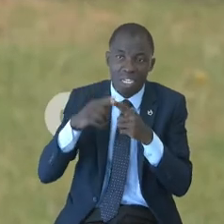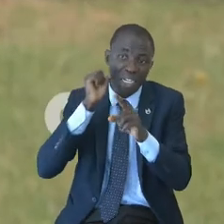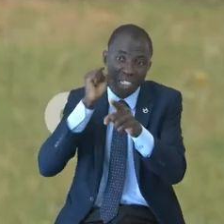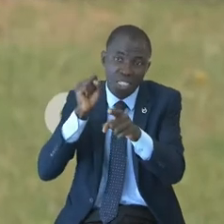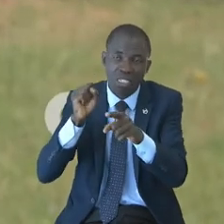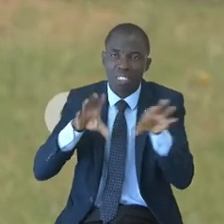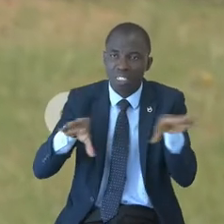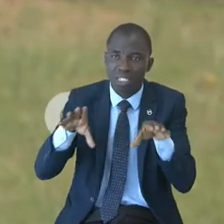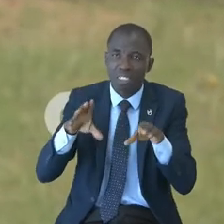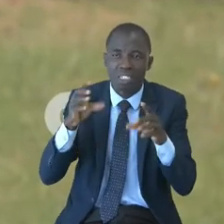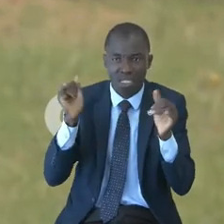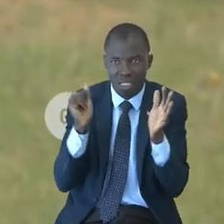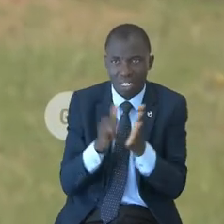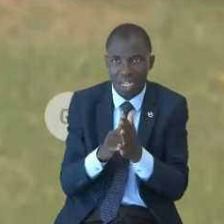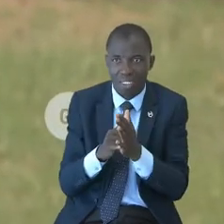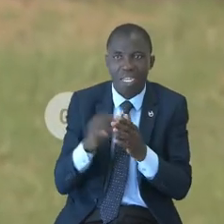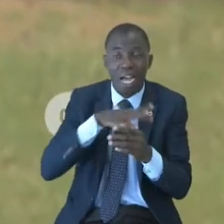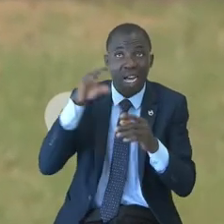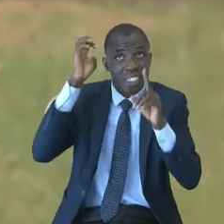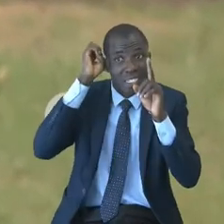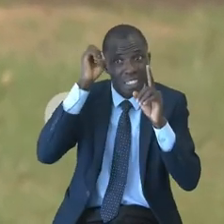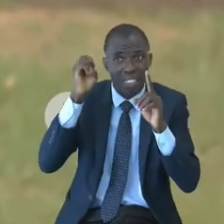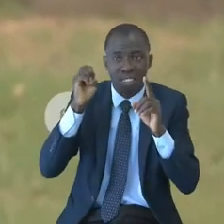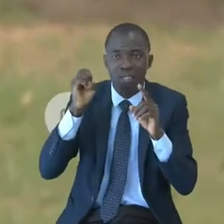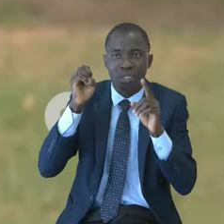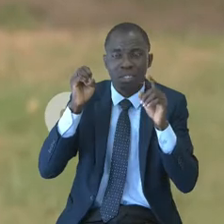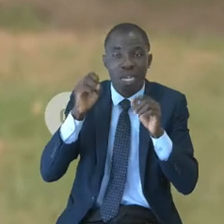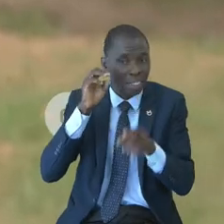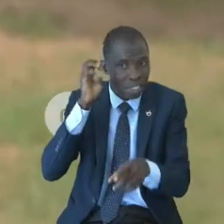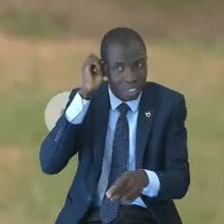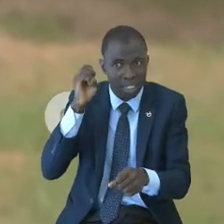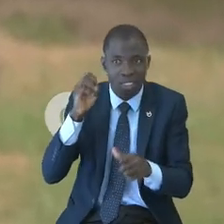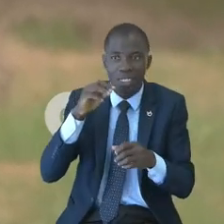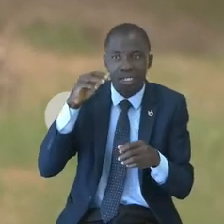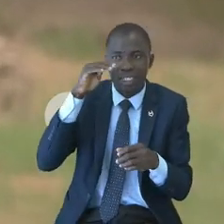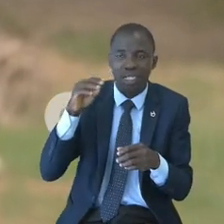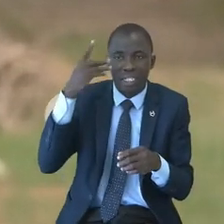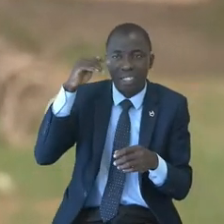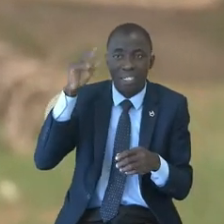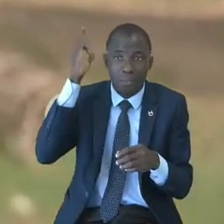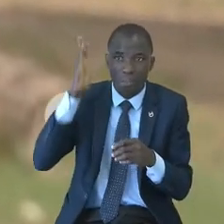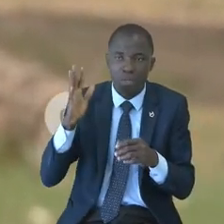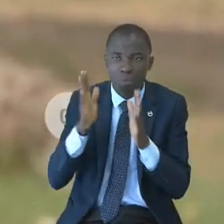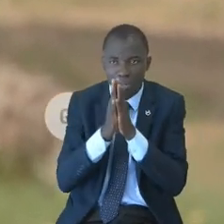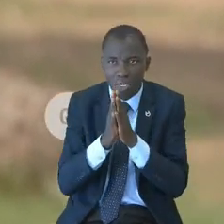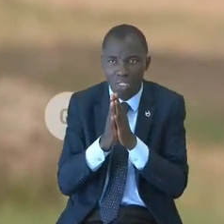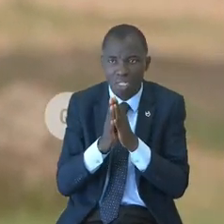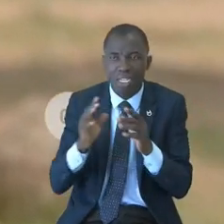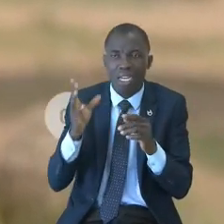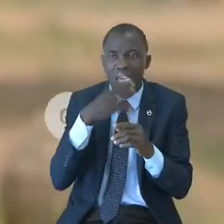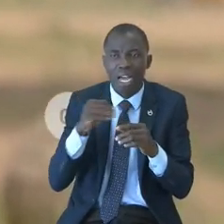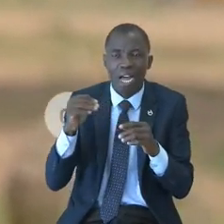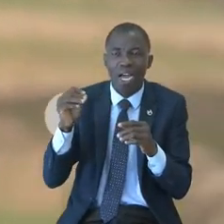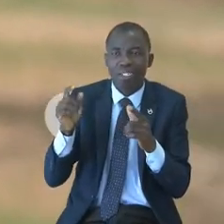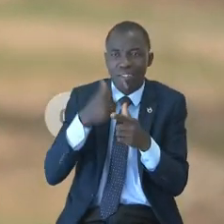problem. And he prayed. He said, wherever that problem is in the body, leg, and wherever, I said,